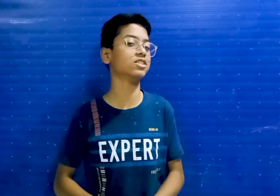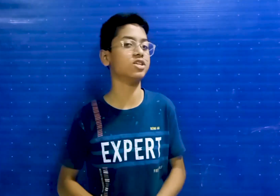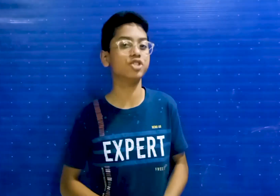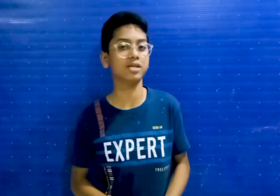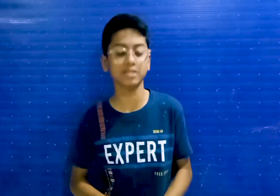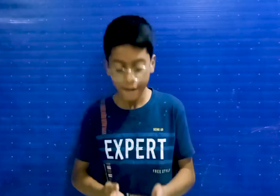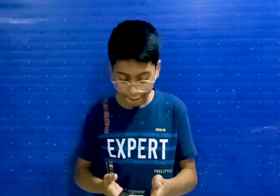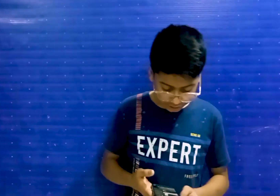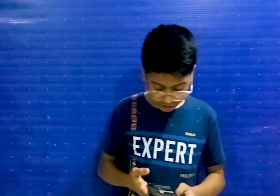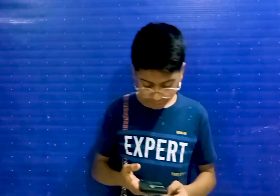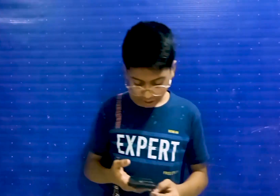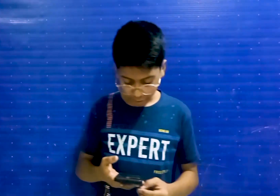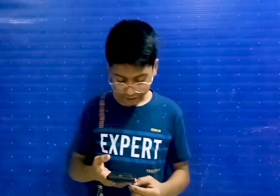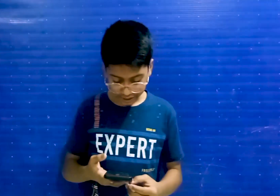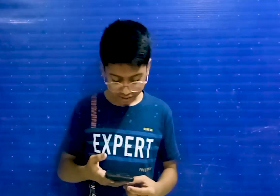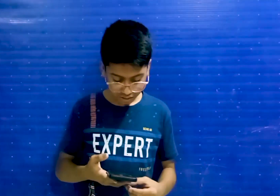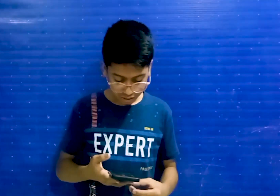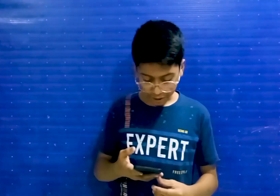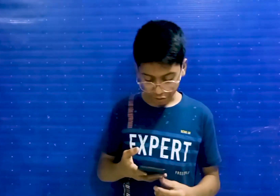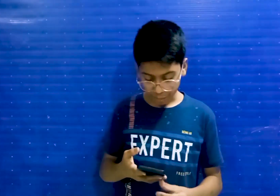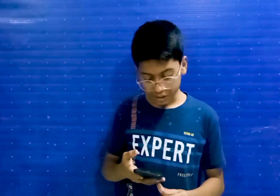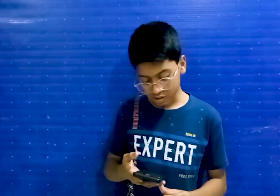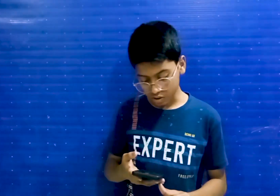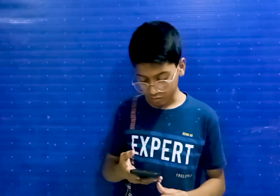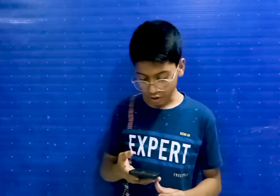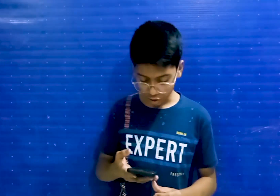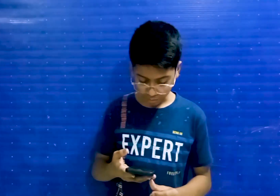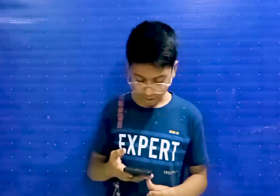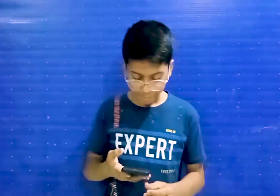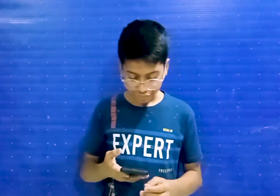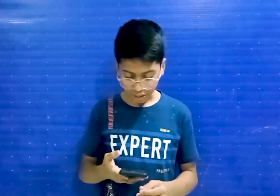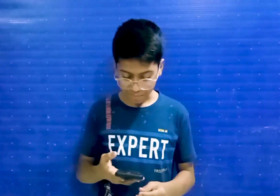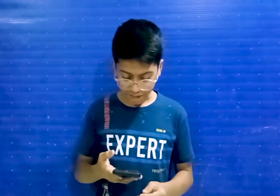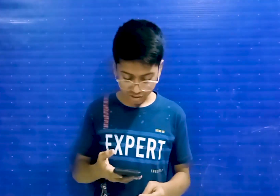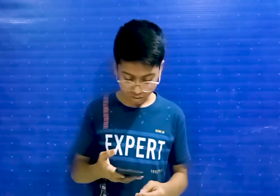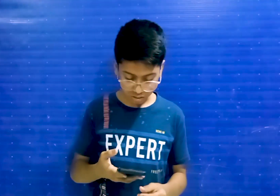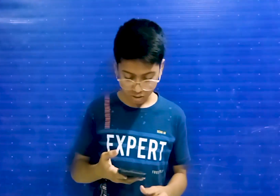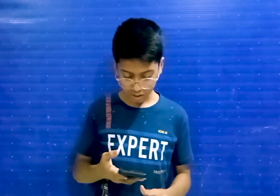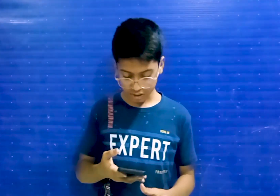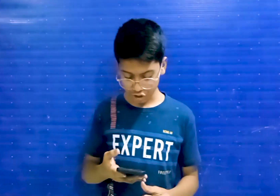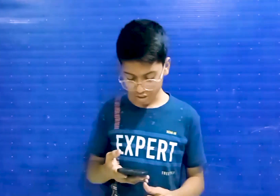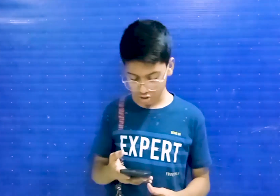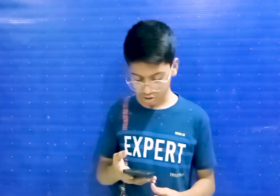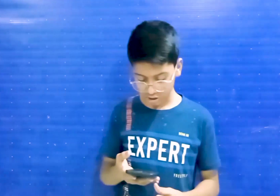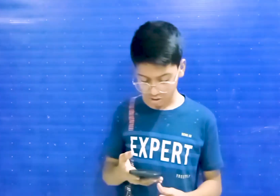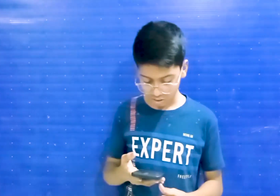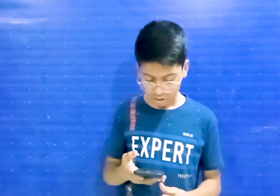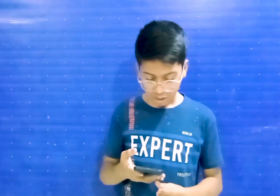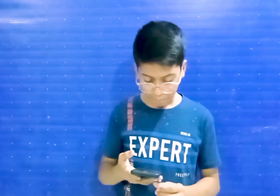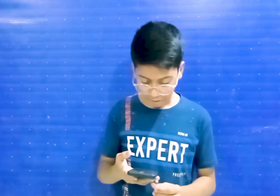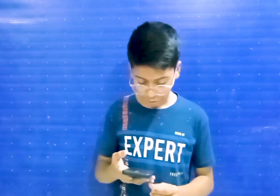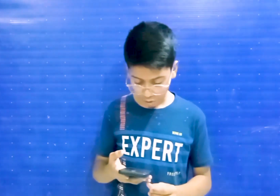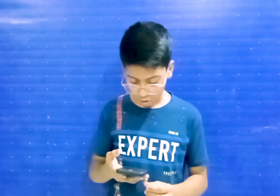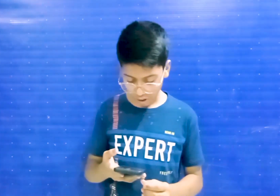Presence in Legendary Church. And today's prayer point is, pray for ministers of the gospel. Our pastors, children's church